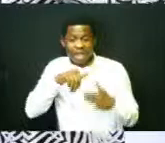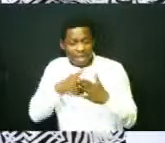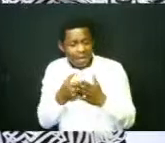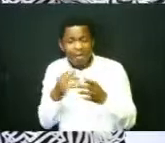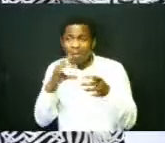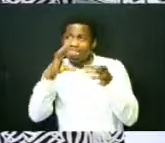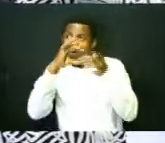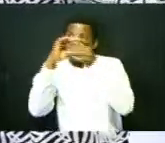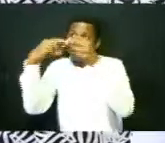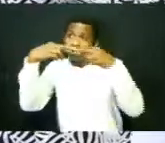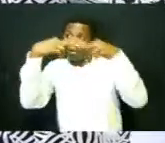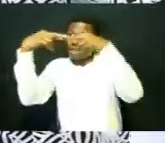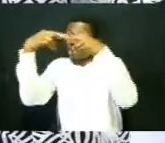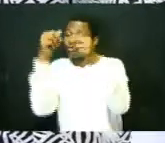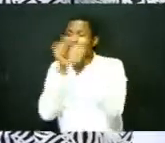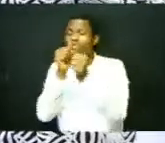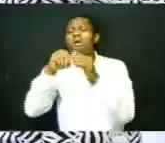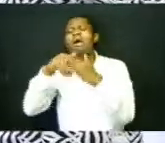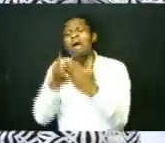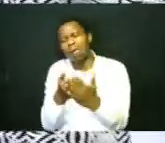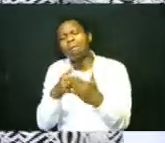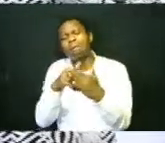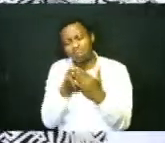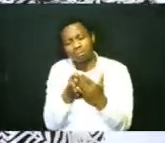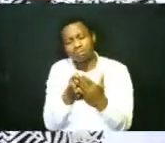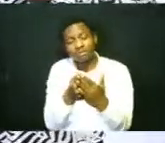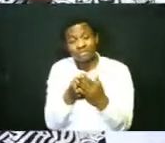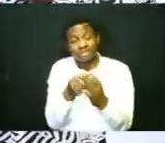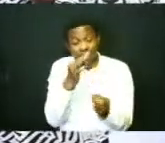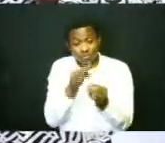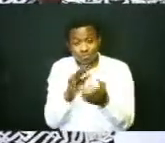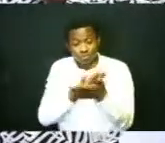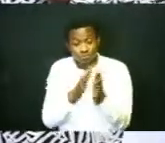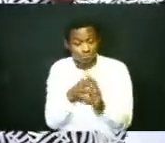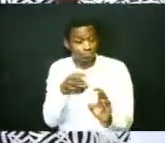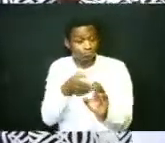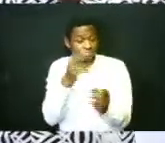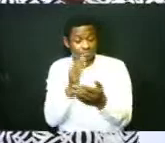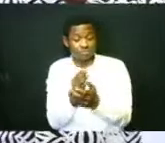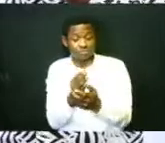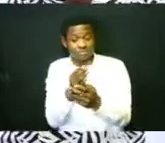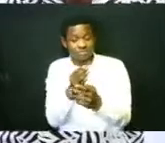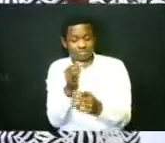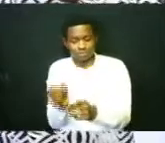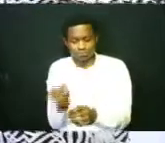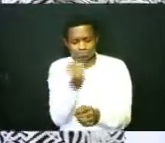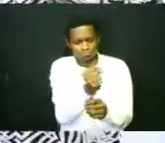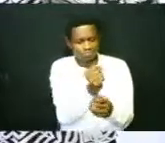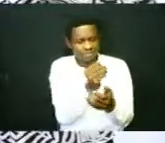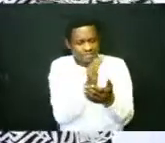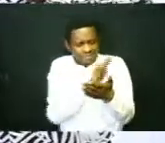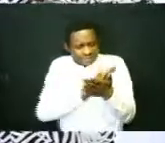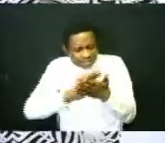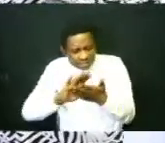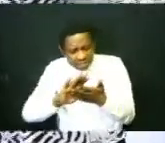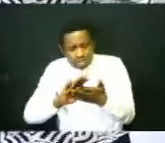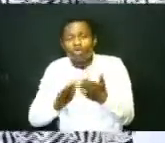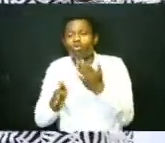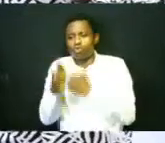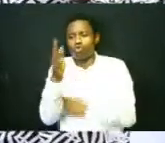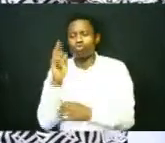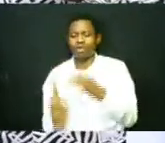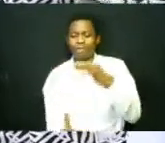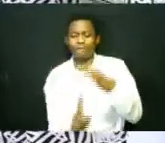is good. Once you set yourself apart, God will step into your situation.